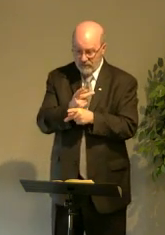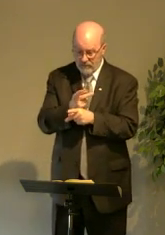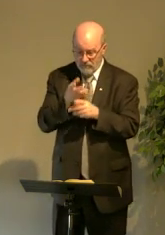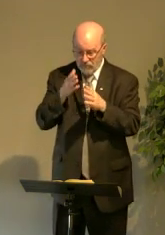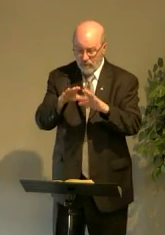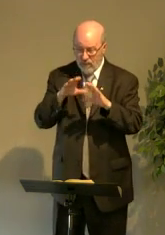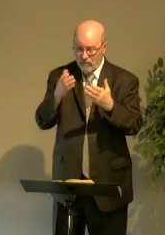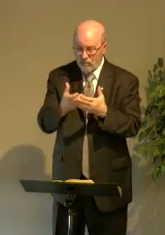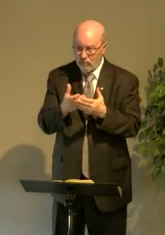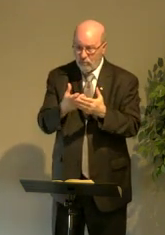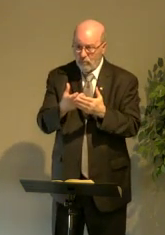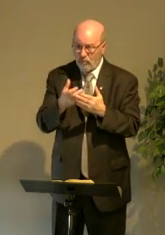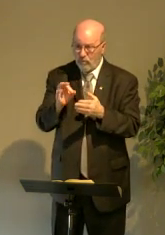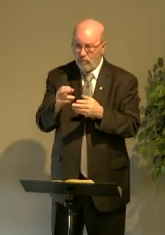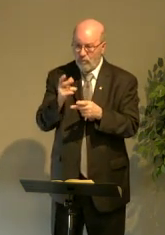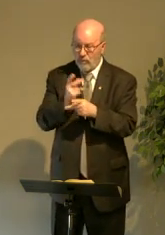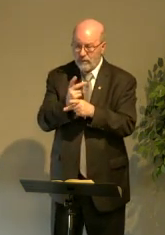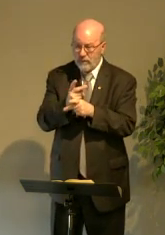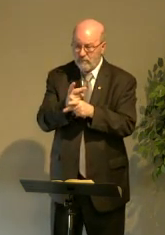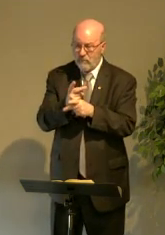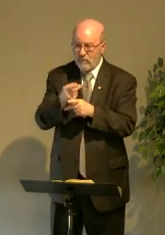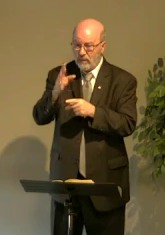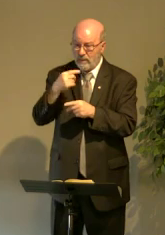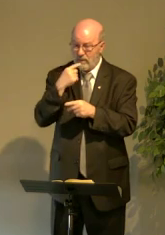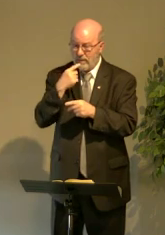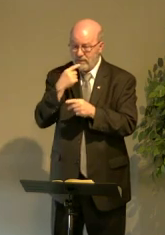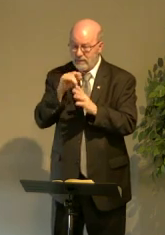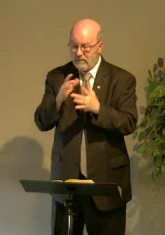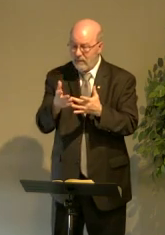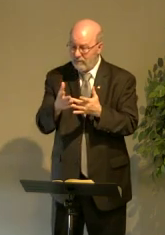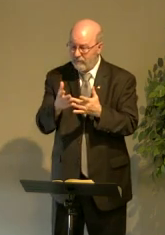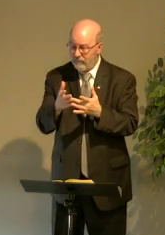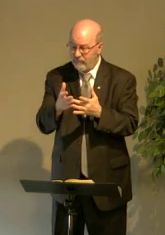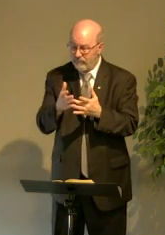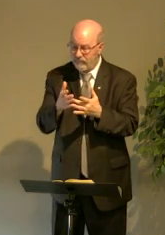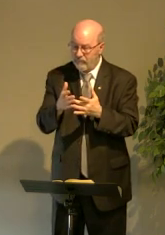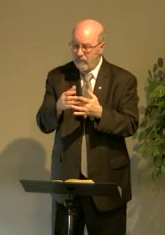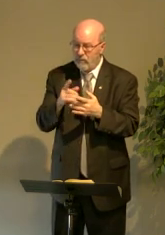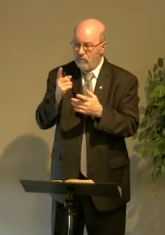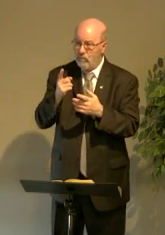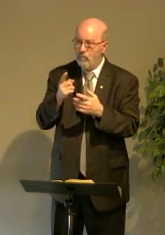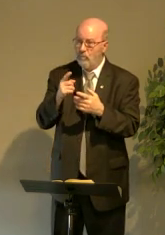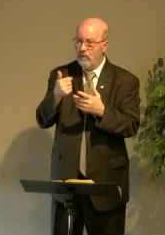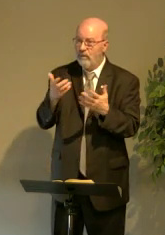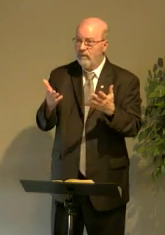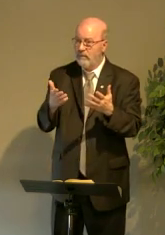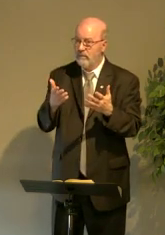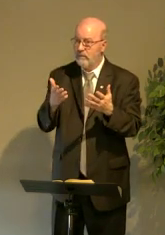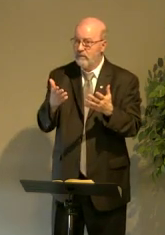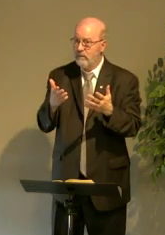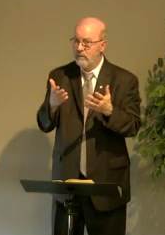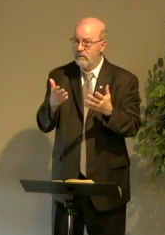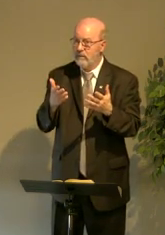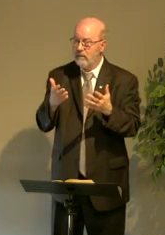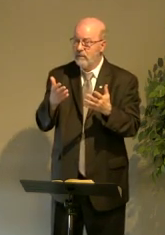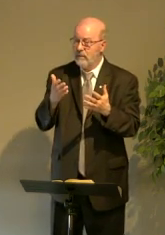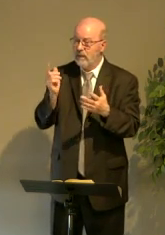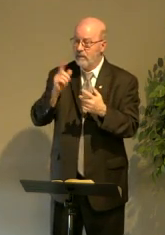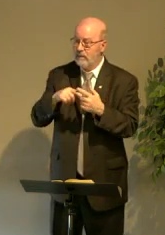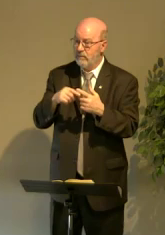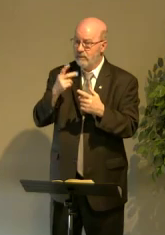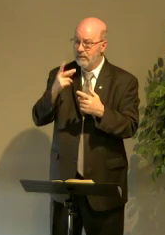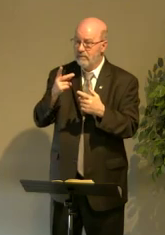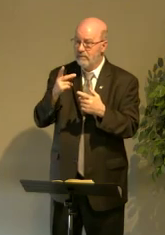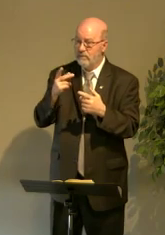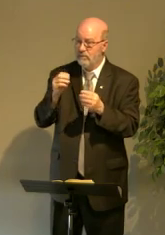world, or are we going to go with what God says in scripture? Another upshot till this is, until we get some better